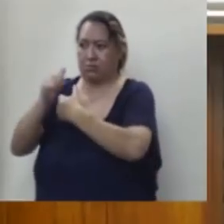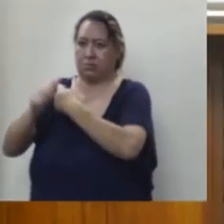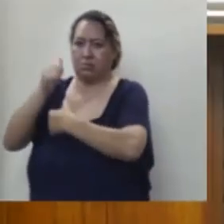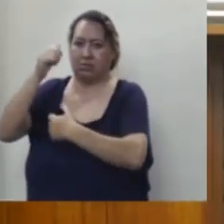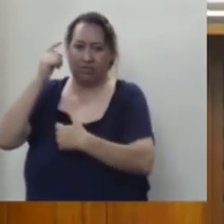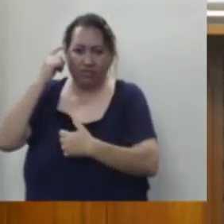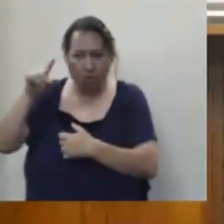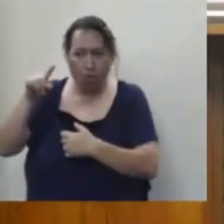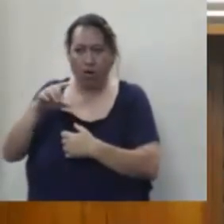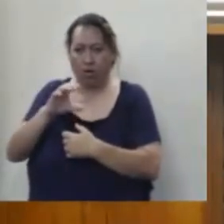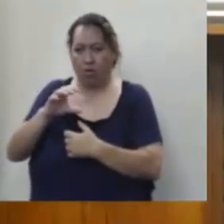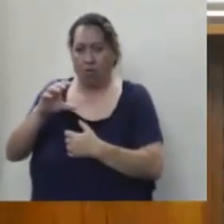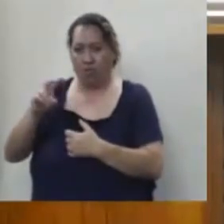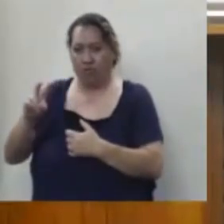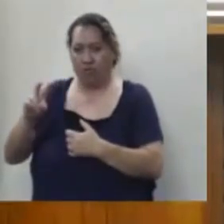COVID-19.